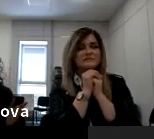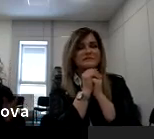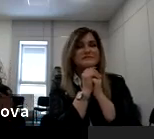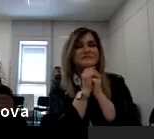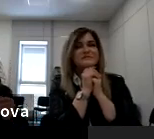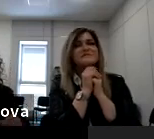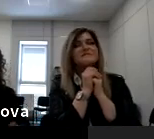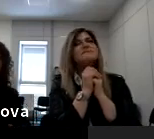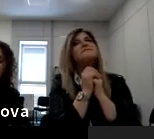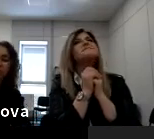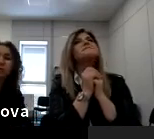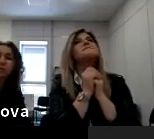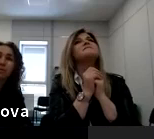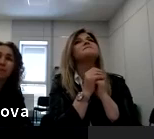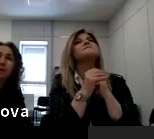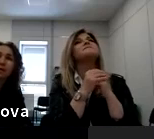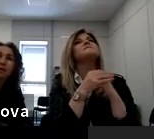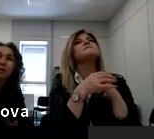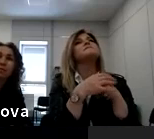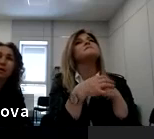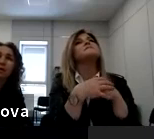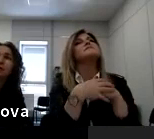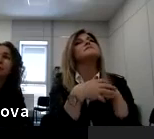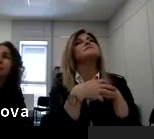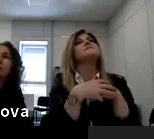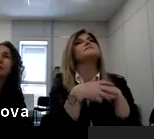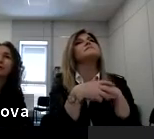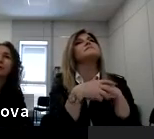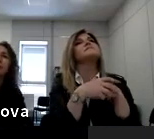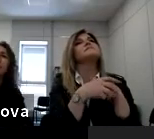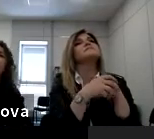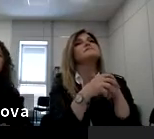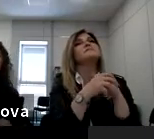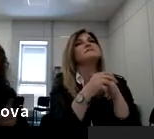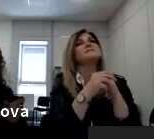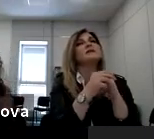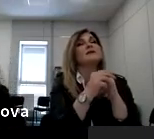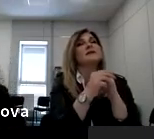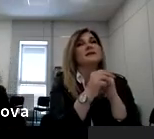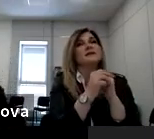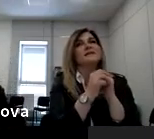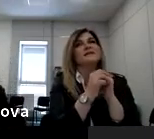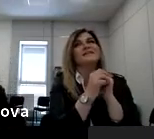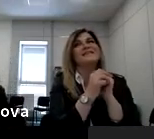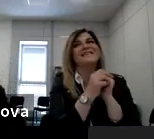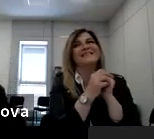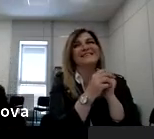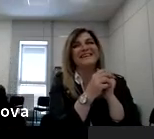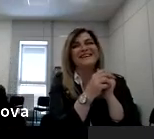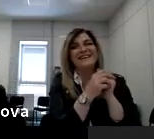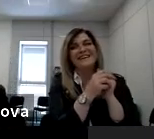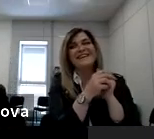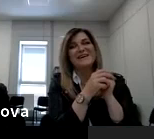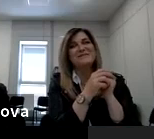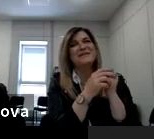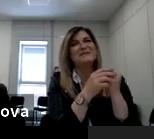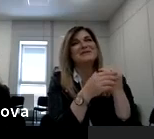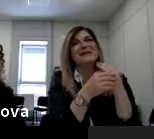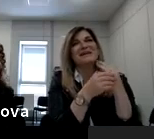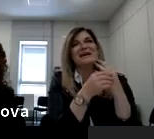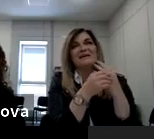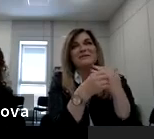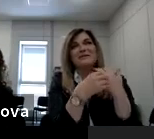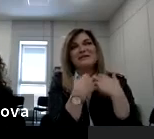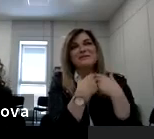round symmetric optics. Yes, of course. Now it is not here, but still. Yeah, what